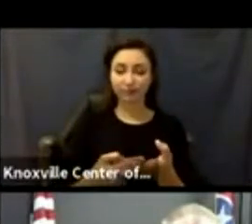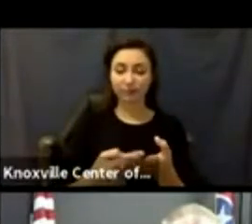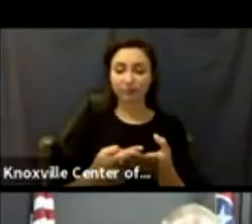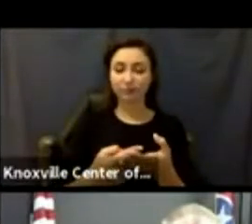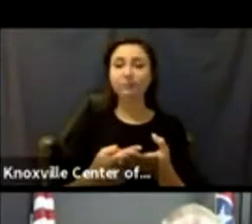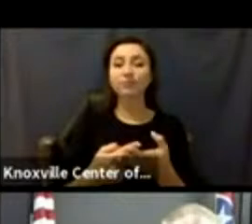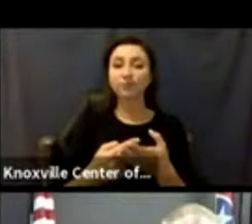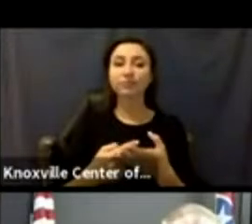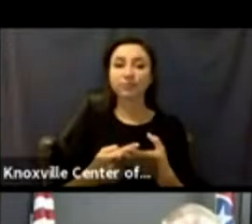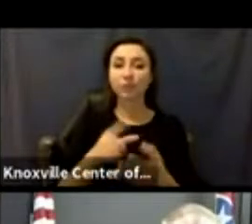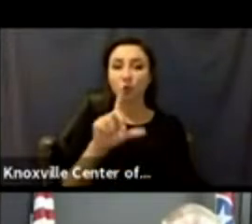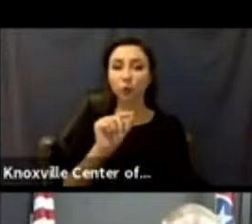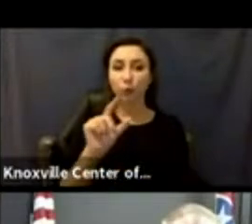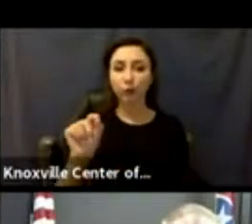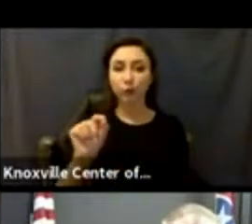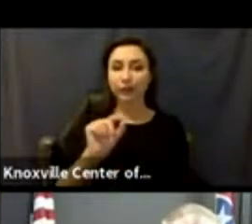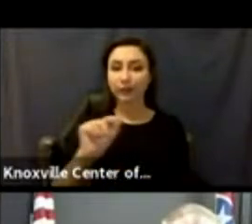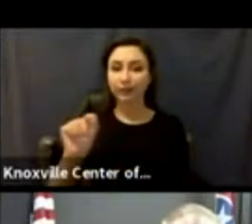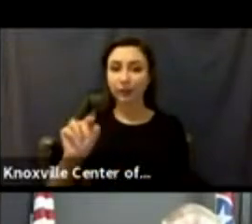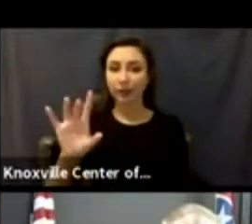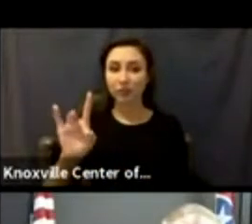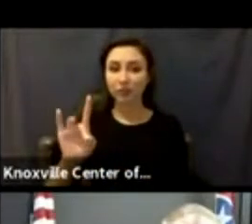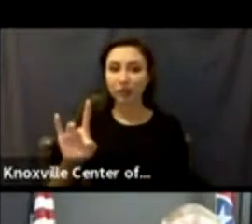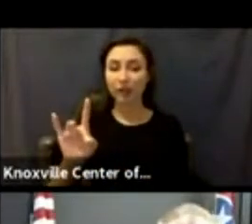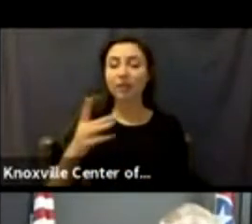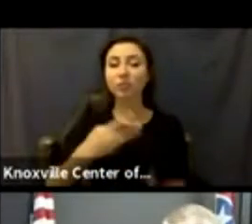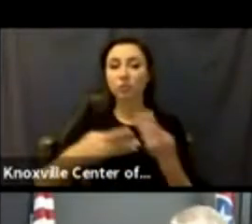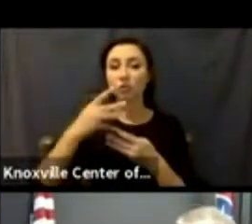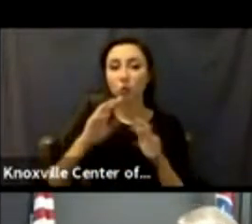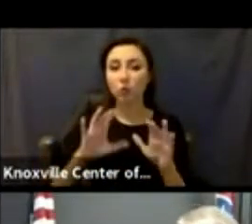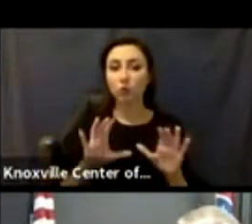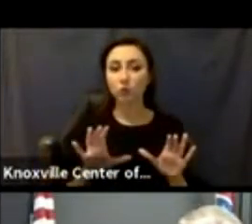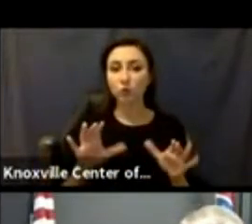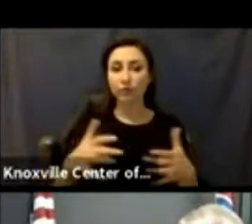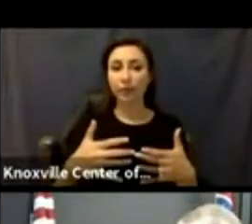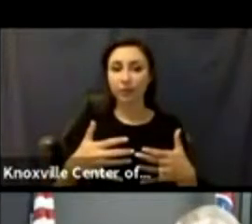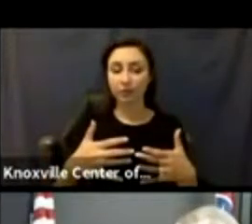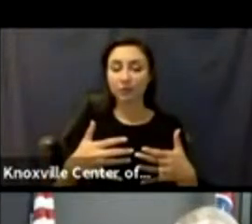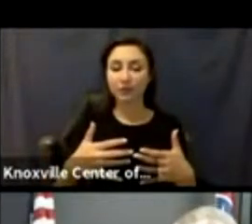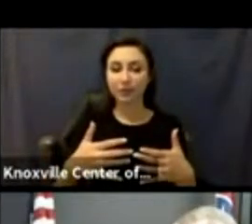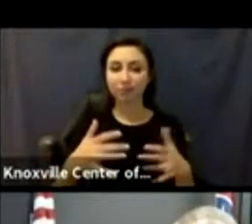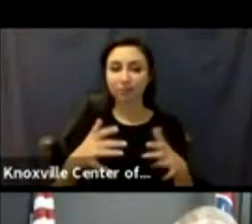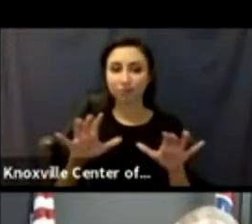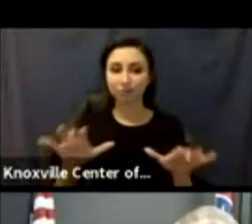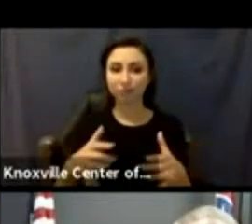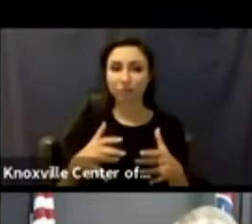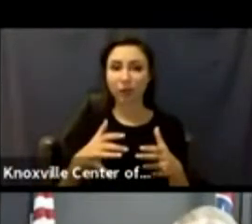Resolution 2020-8, which is the social gathering limitation regulation.